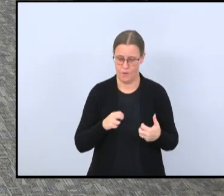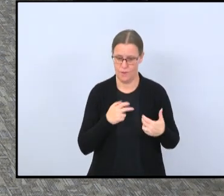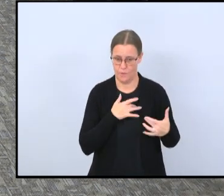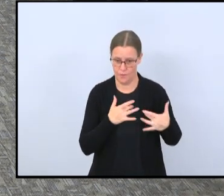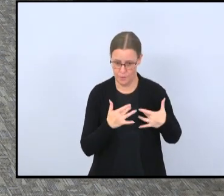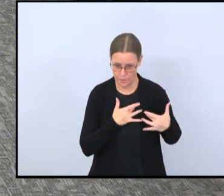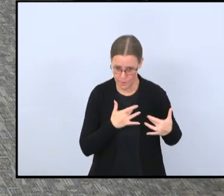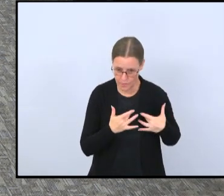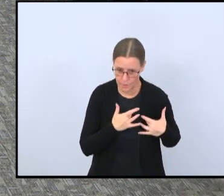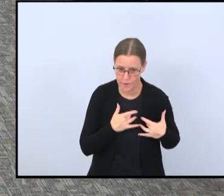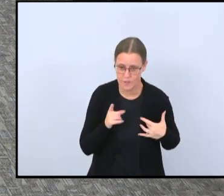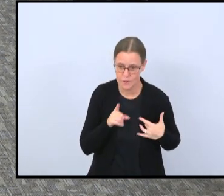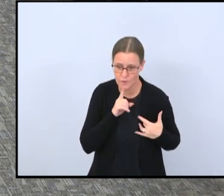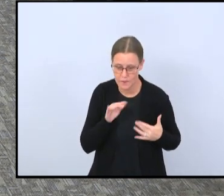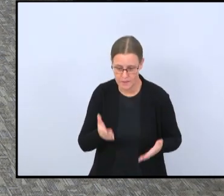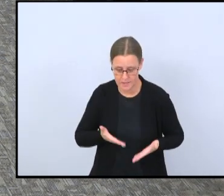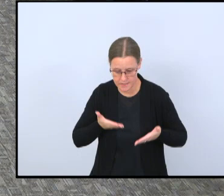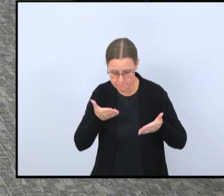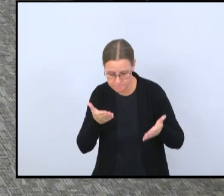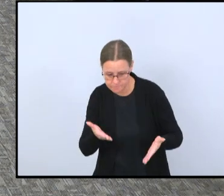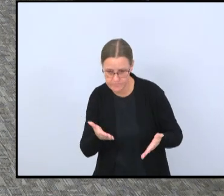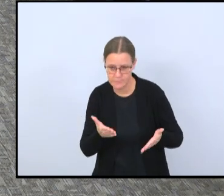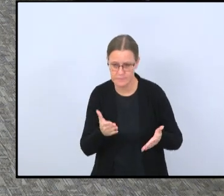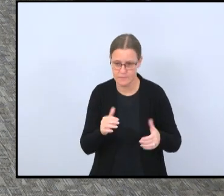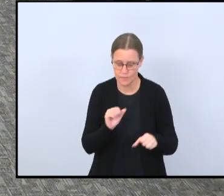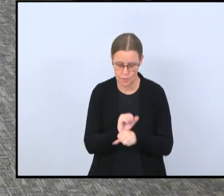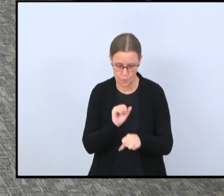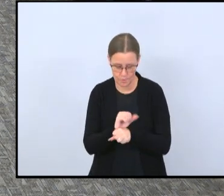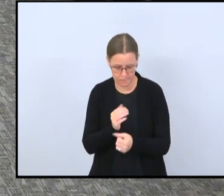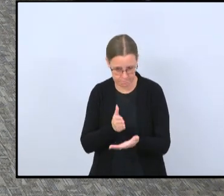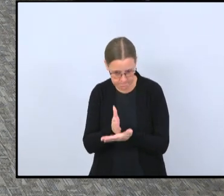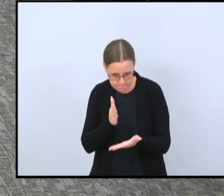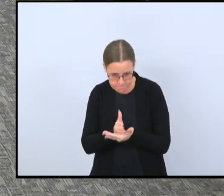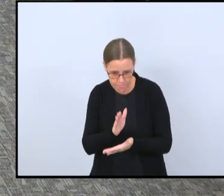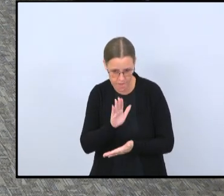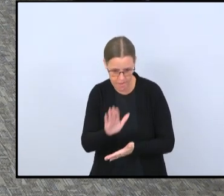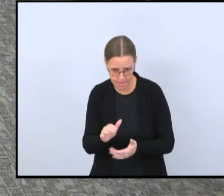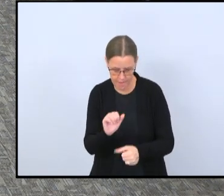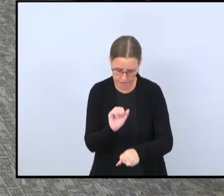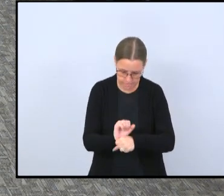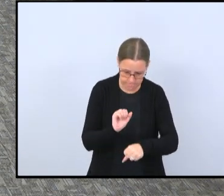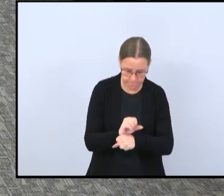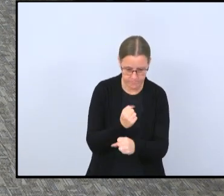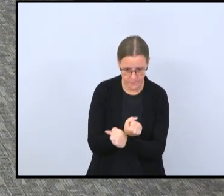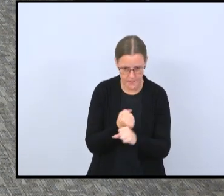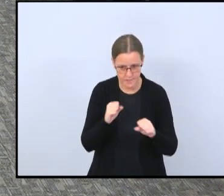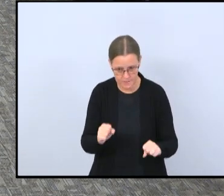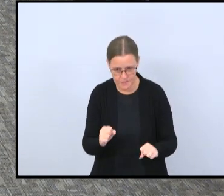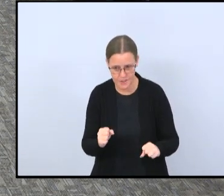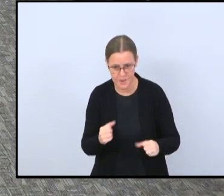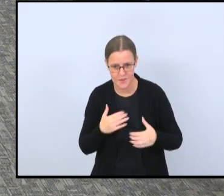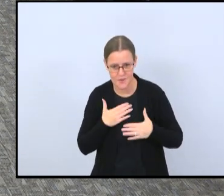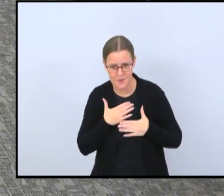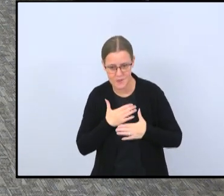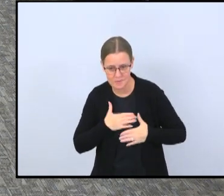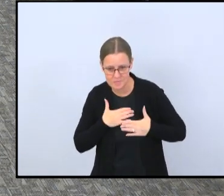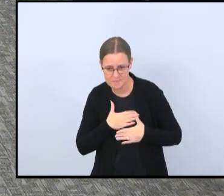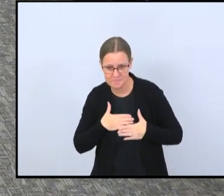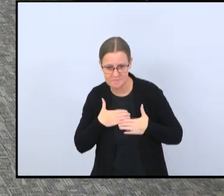of workers' rights and occupational safety. Please help me in congratulating and joining with Eliza